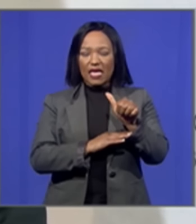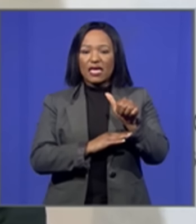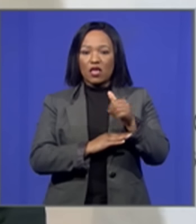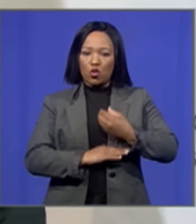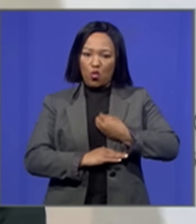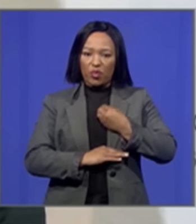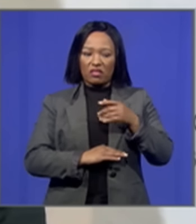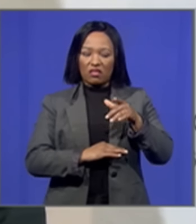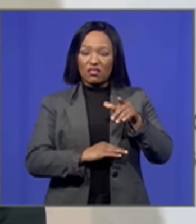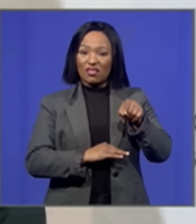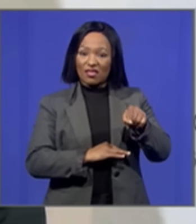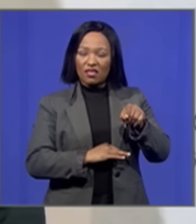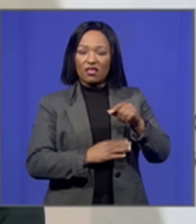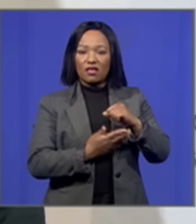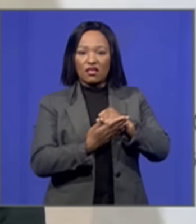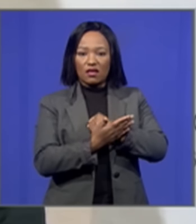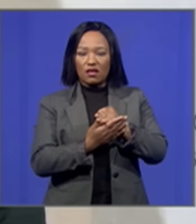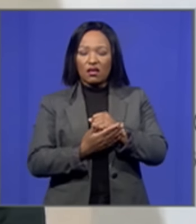an additional